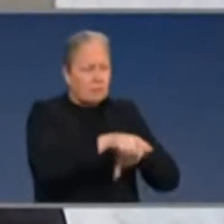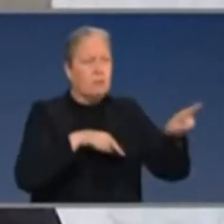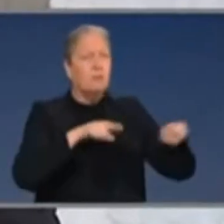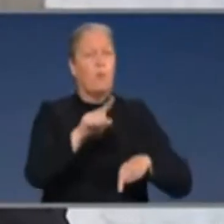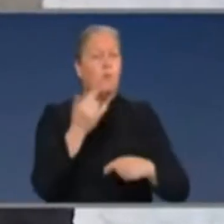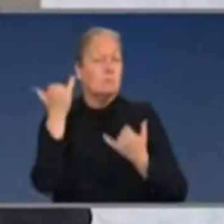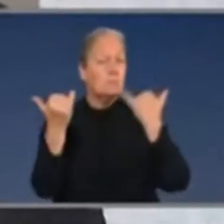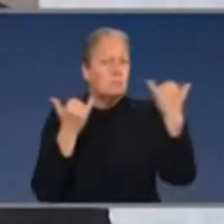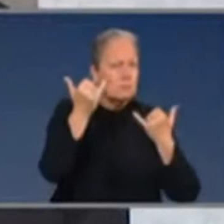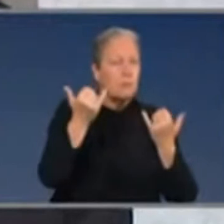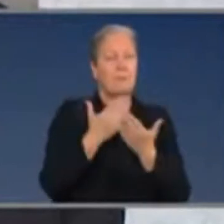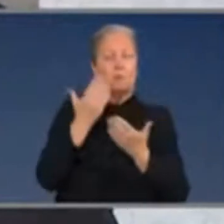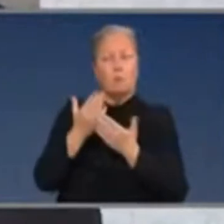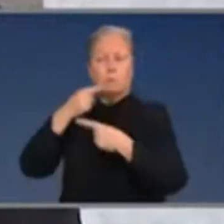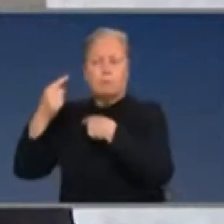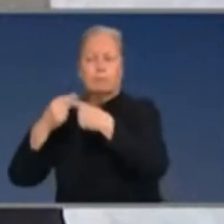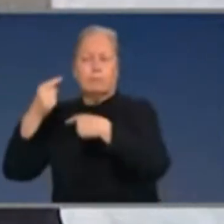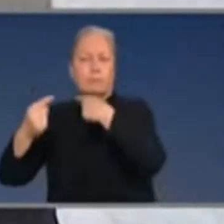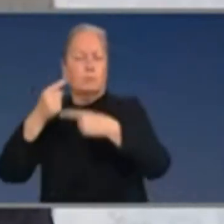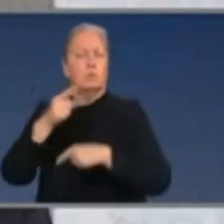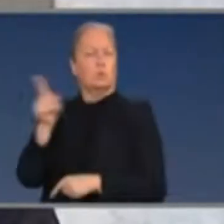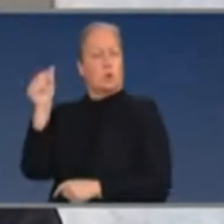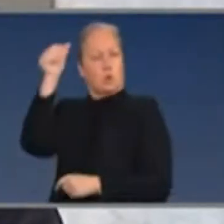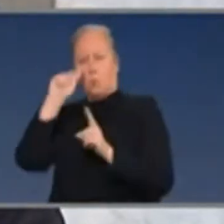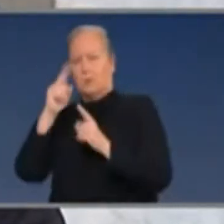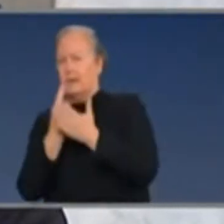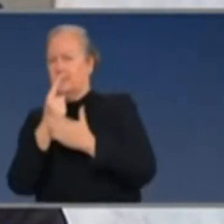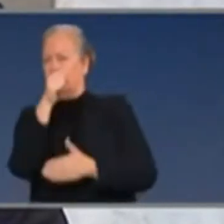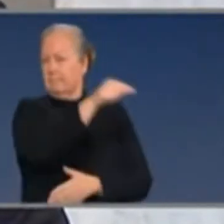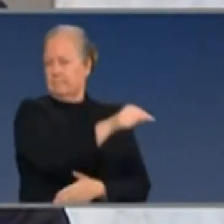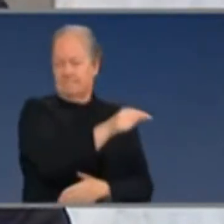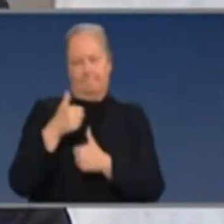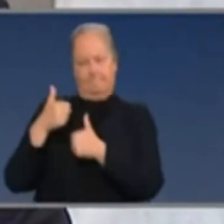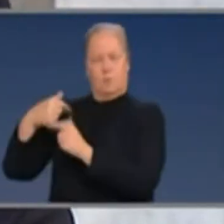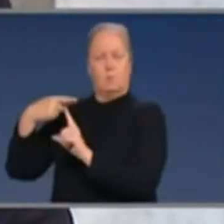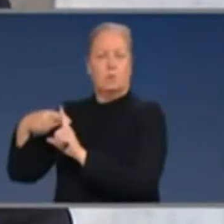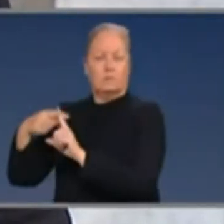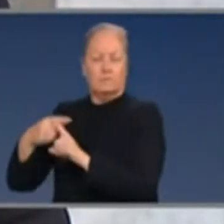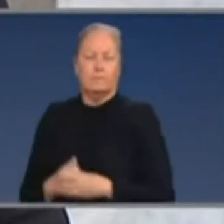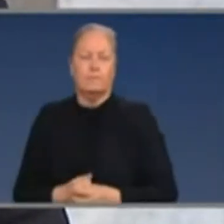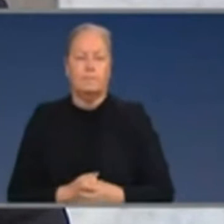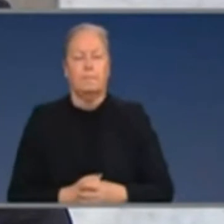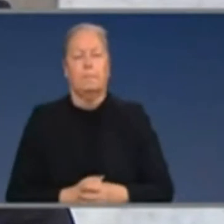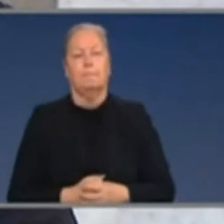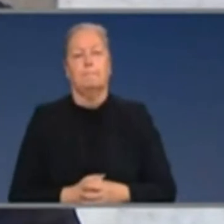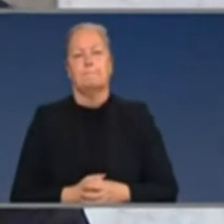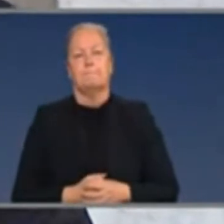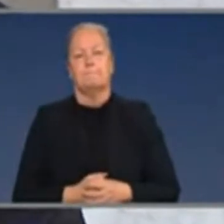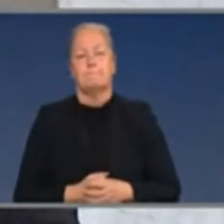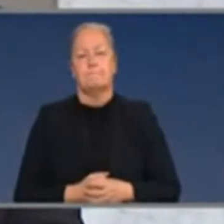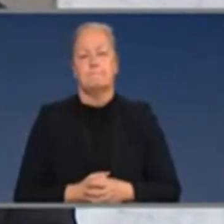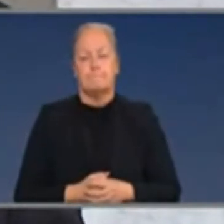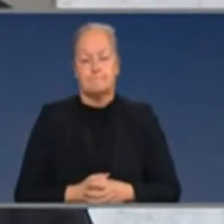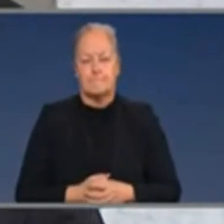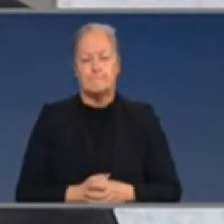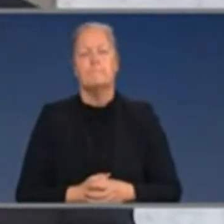calls and to ensure families can be kept in contact. So that is welcome. A focus of the Victorian Aged Care Response Centre now is not only getting